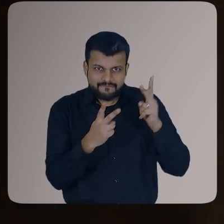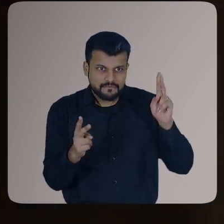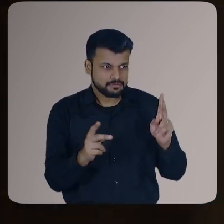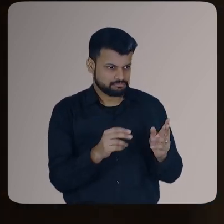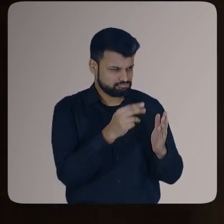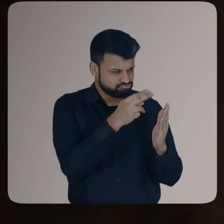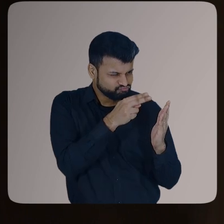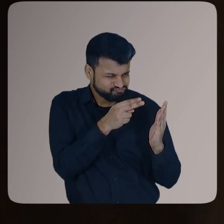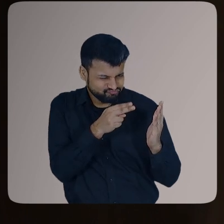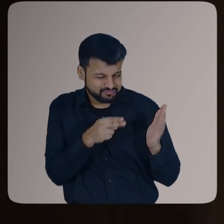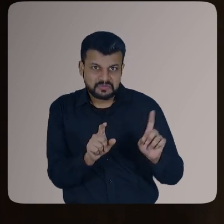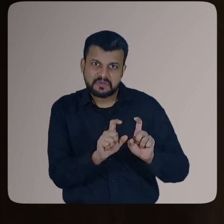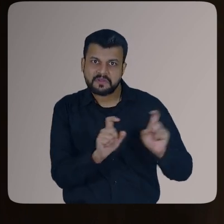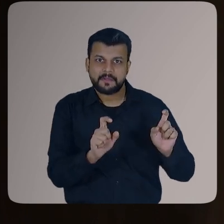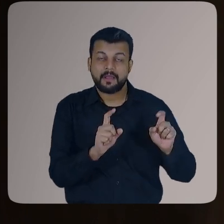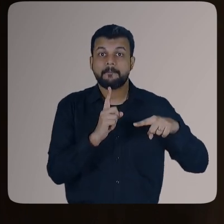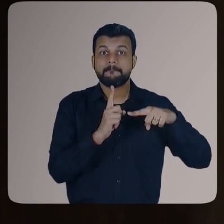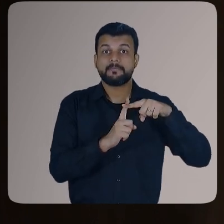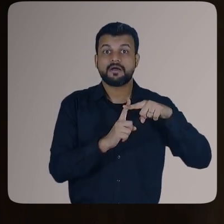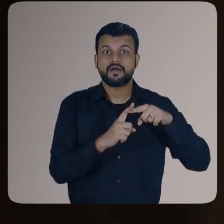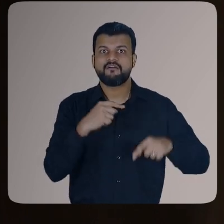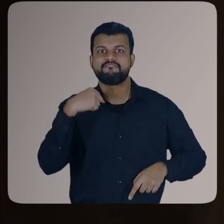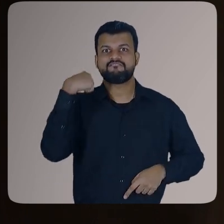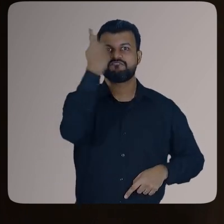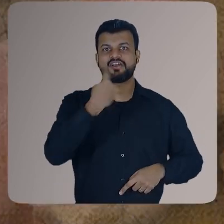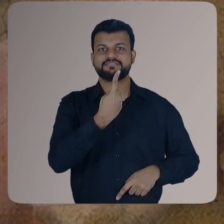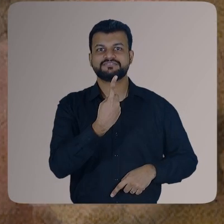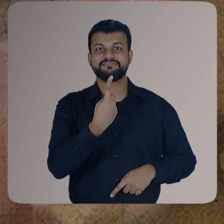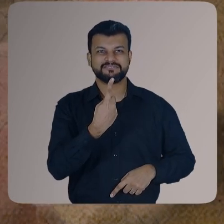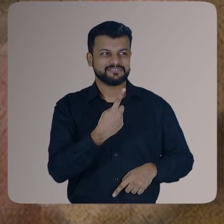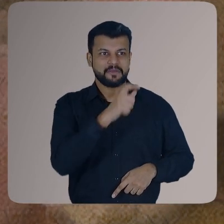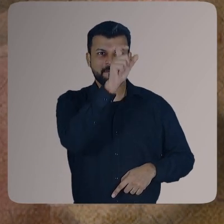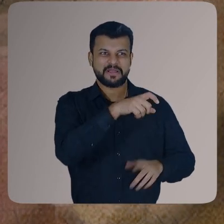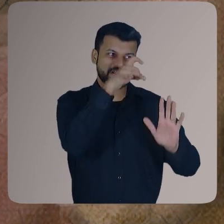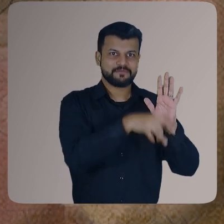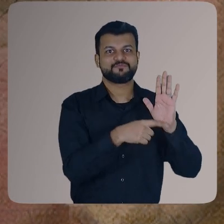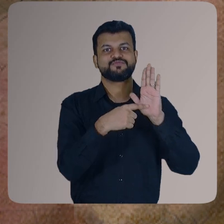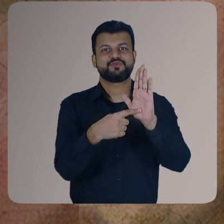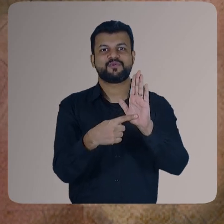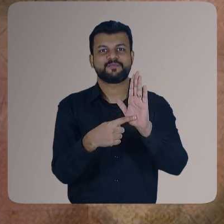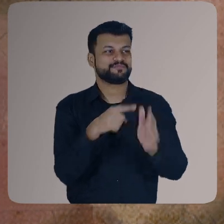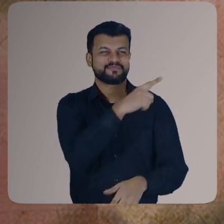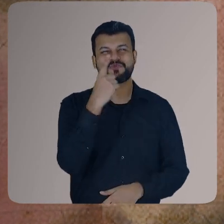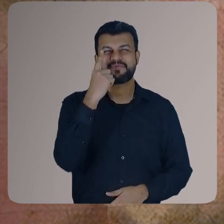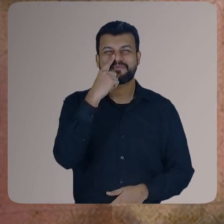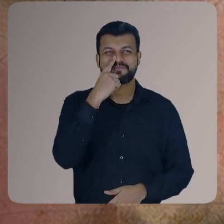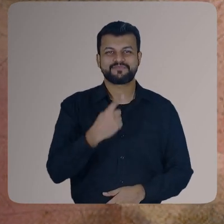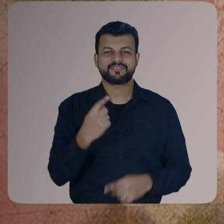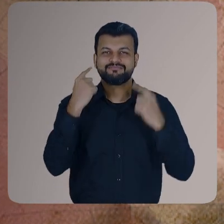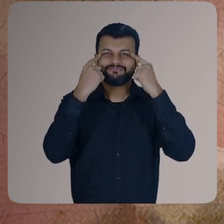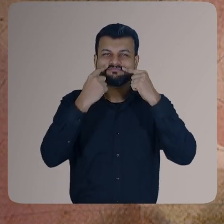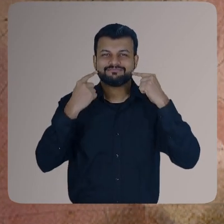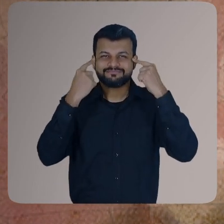conveying something of his subject's personality in his portrait paintings. With quick, vivid brushstrokes,